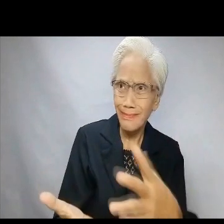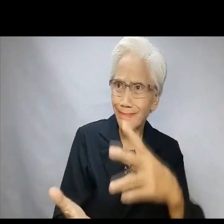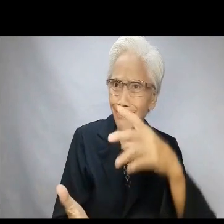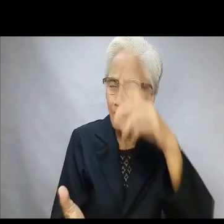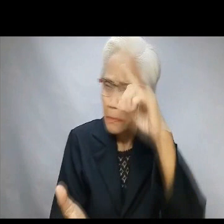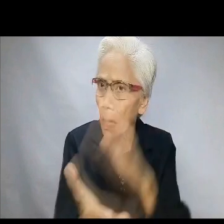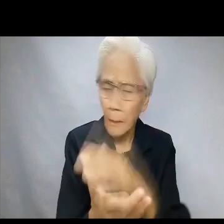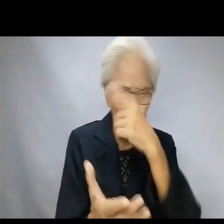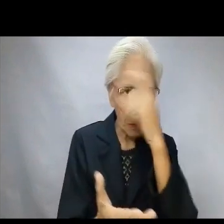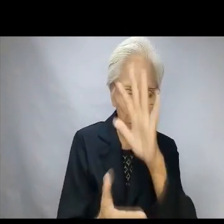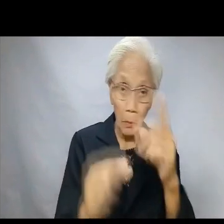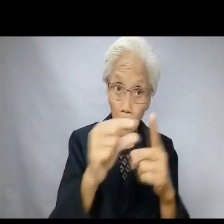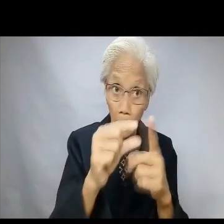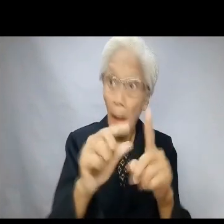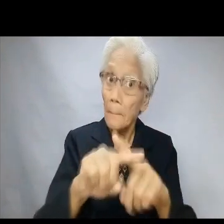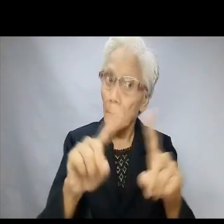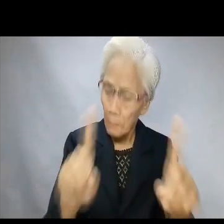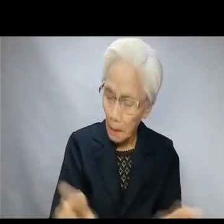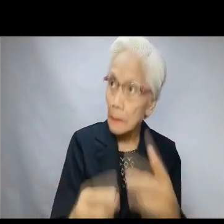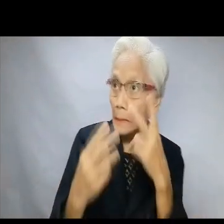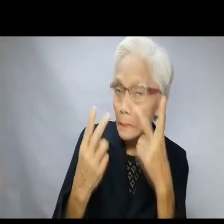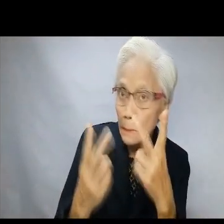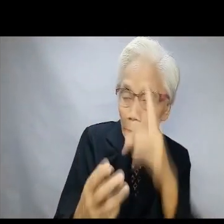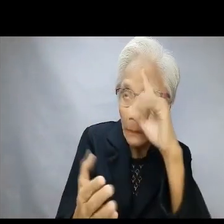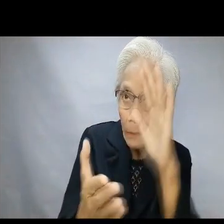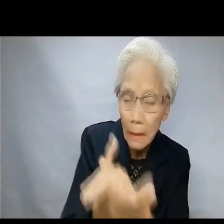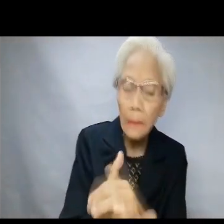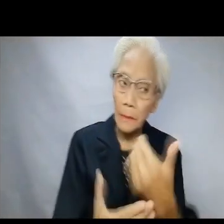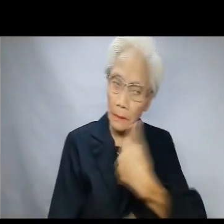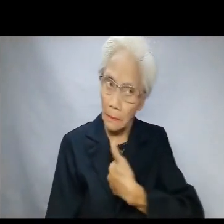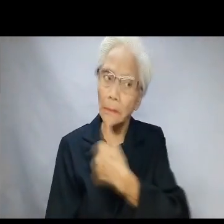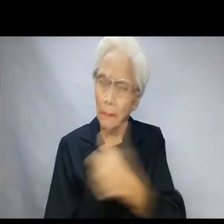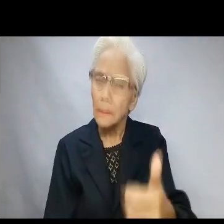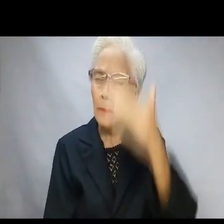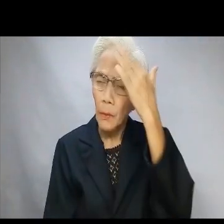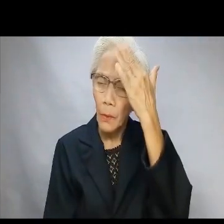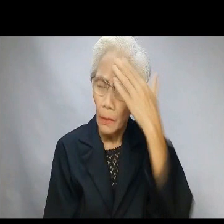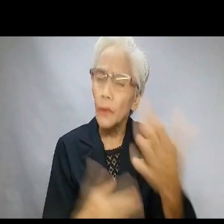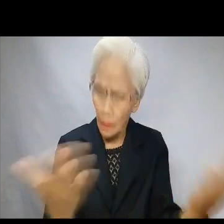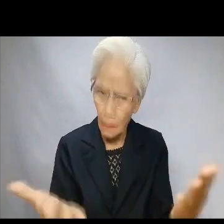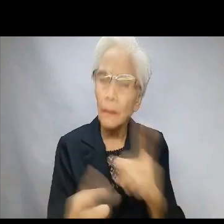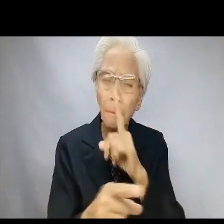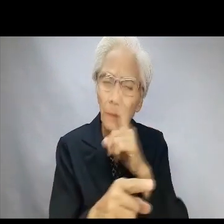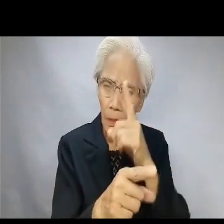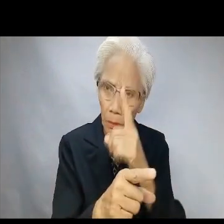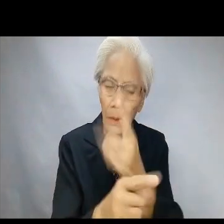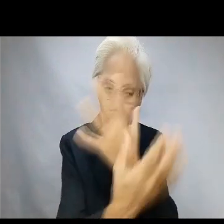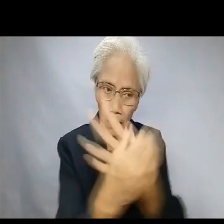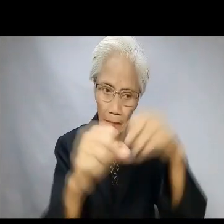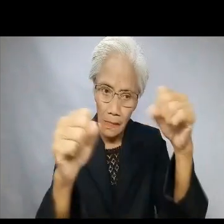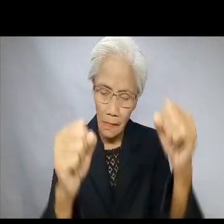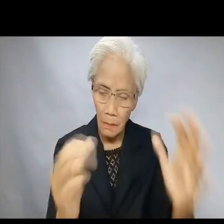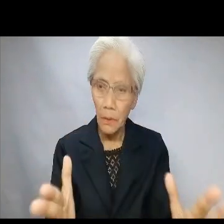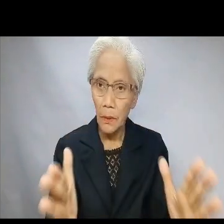word, for we have heard for ourselves, and we know that this is truly the Savior of